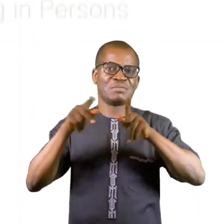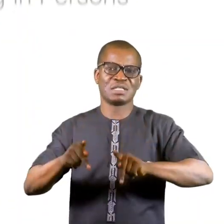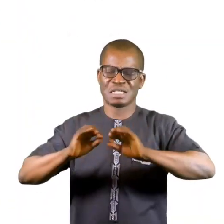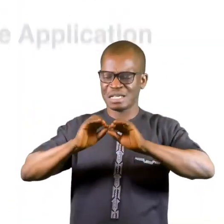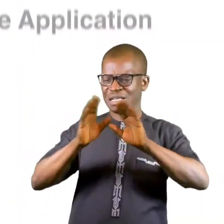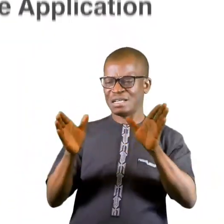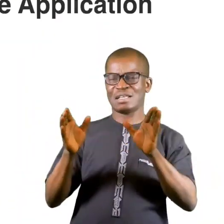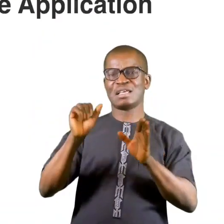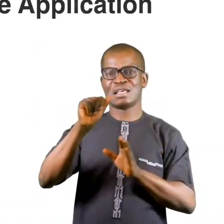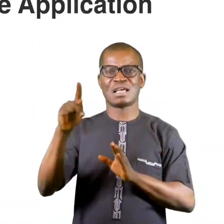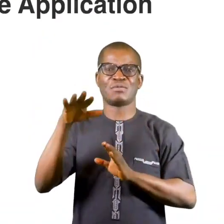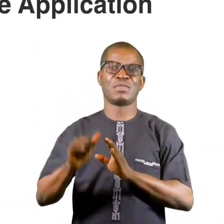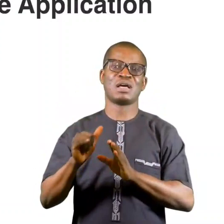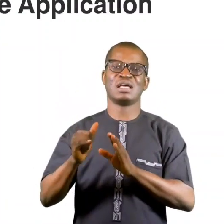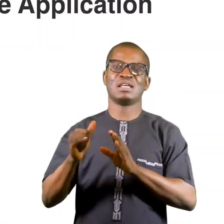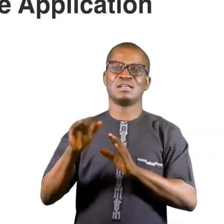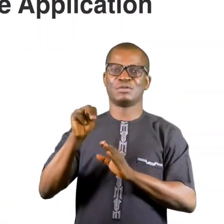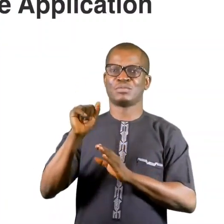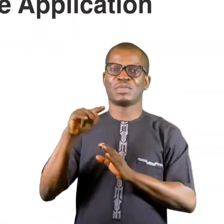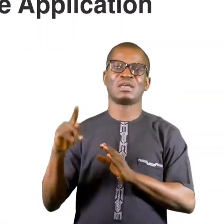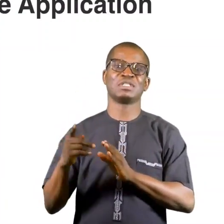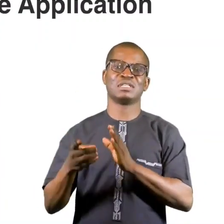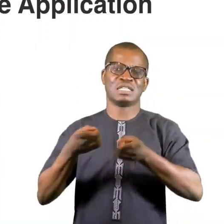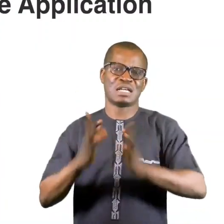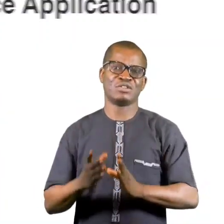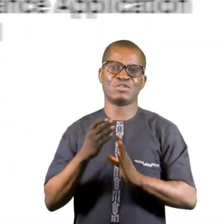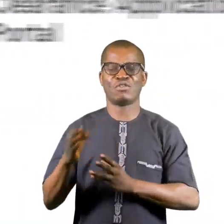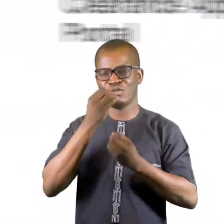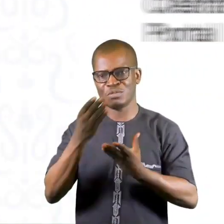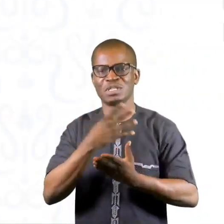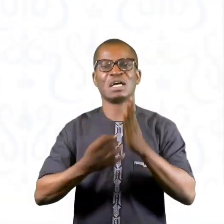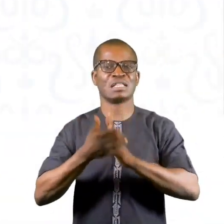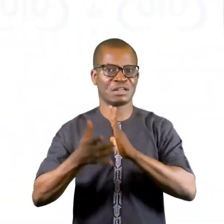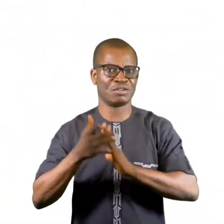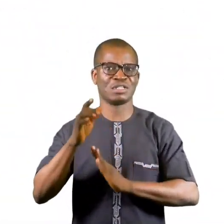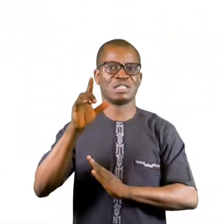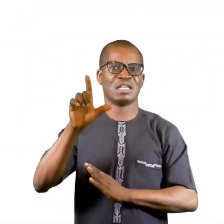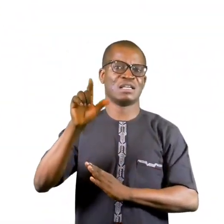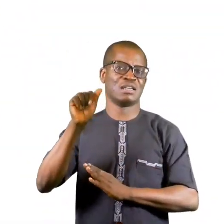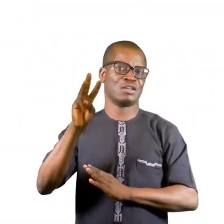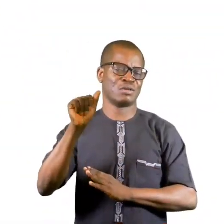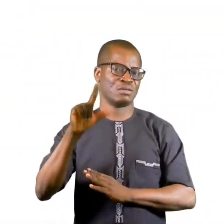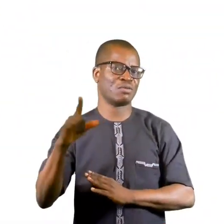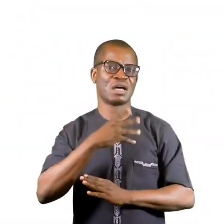Clearance Application Portal by NAPTIP Director of Information Communication Technology, Hakeem Lawal. And finally, the Trafficking